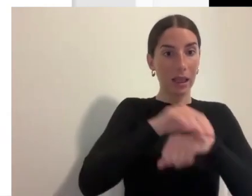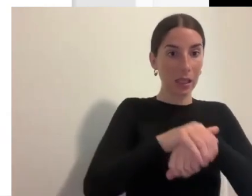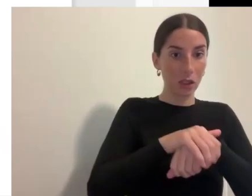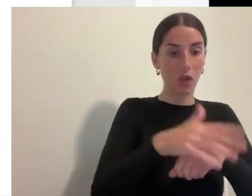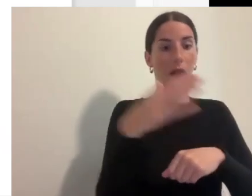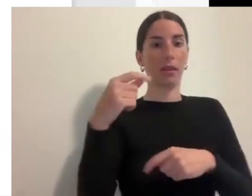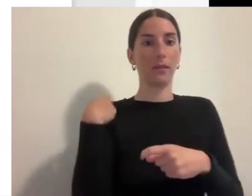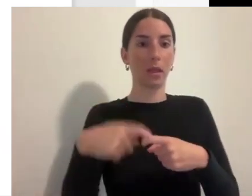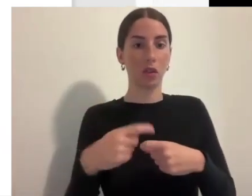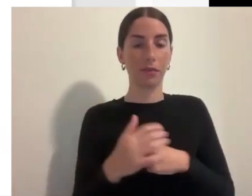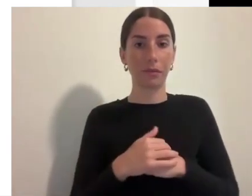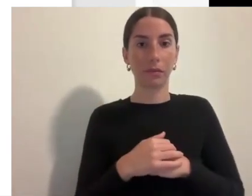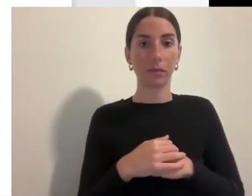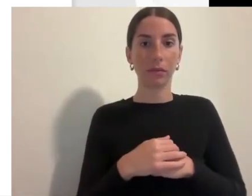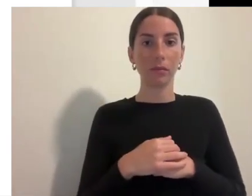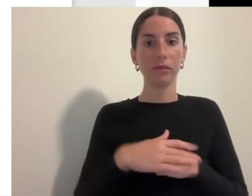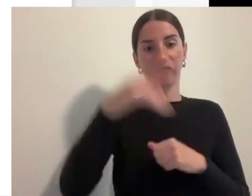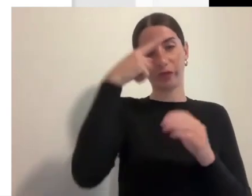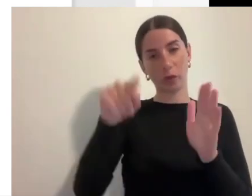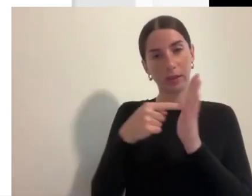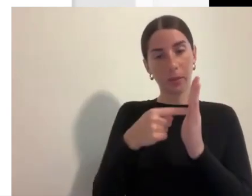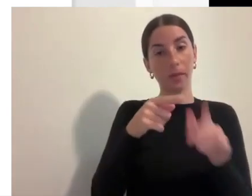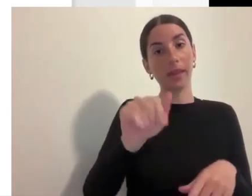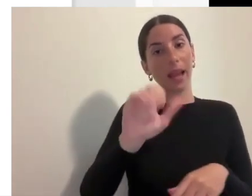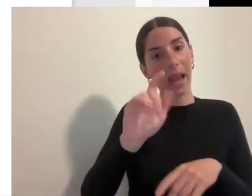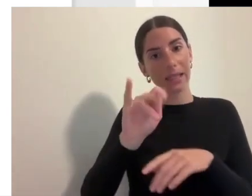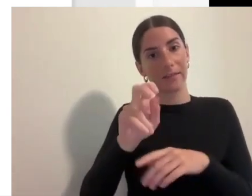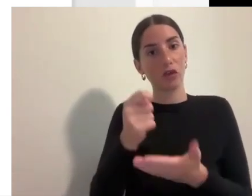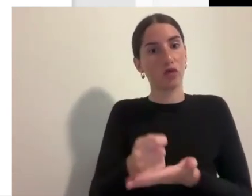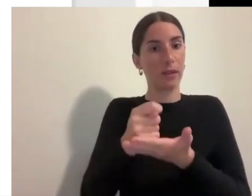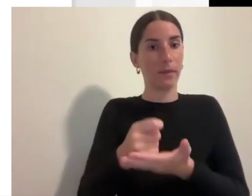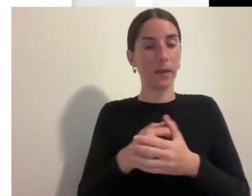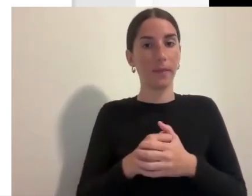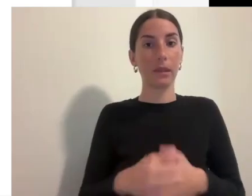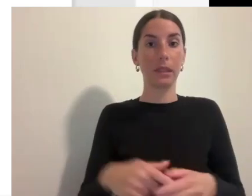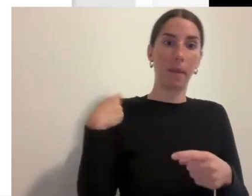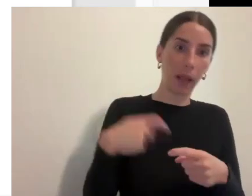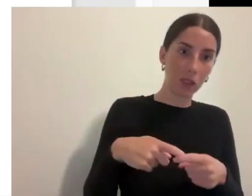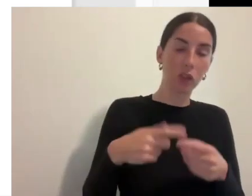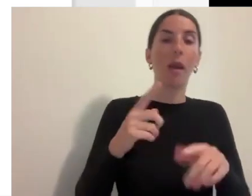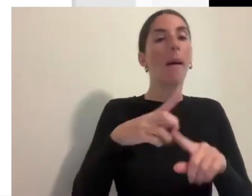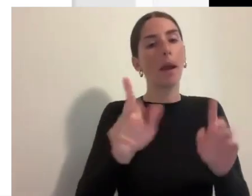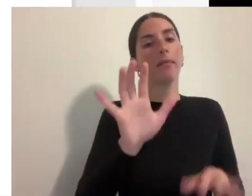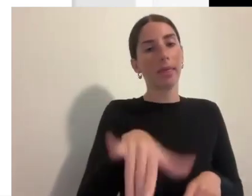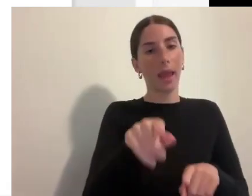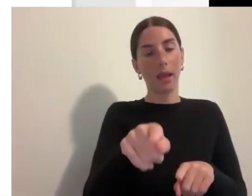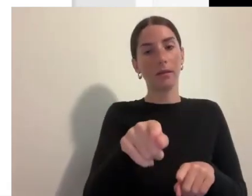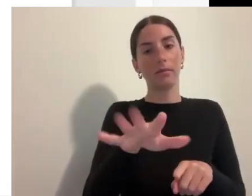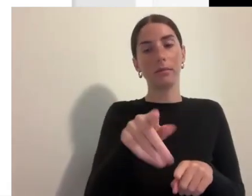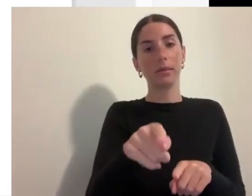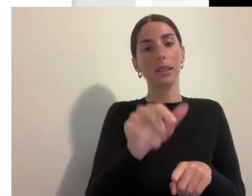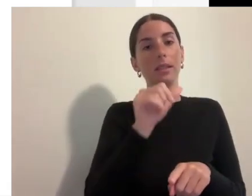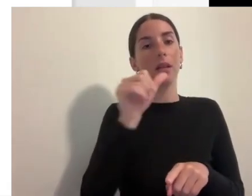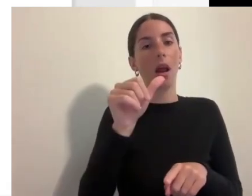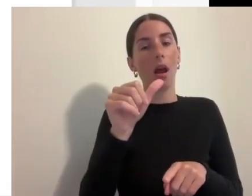Spanish, right? Here, for example, active treatment, and then the Spanish. But this is not